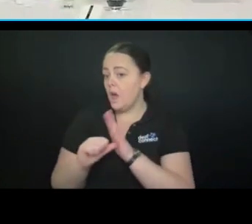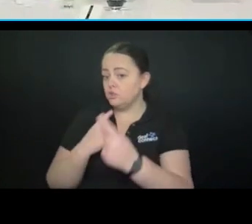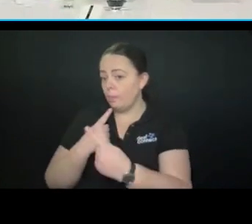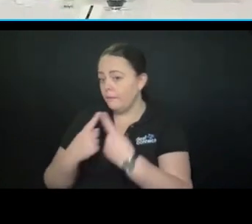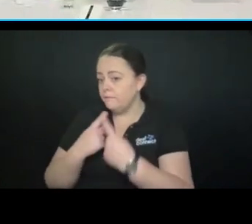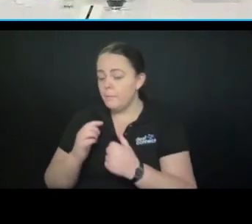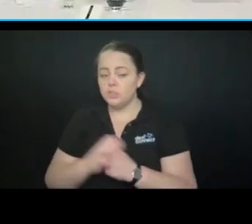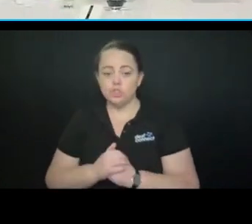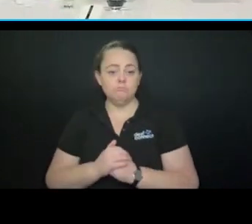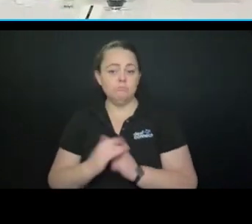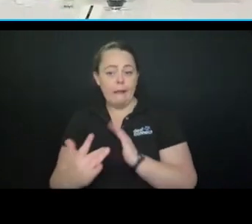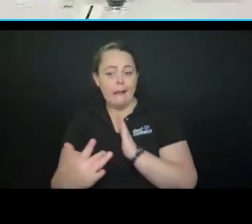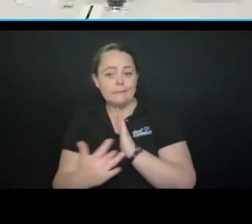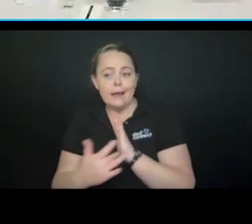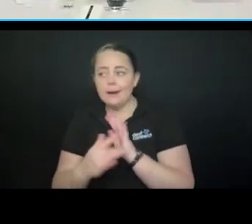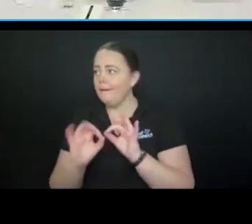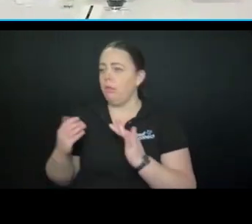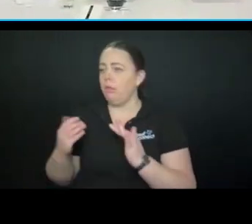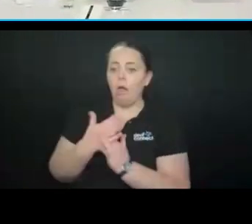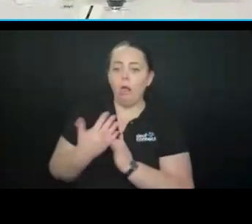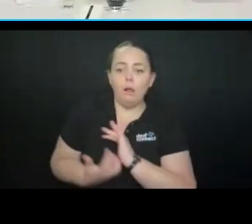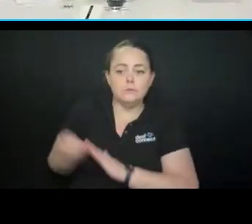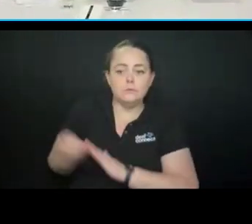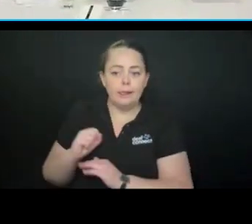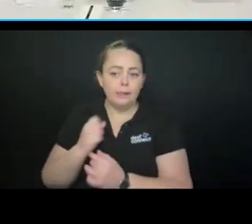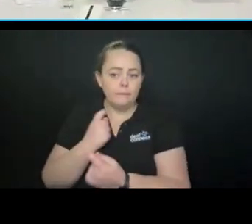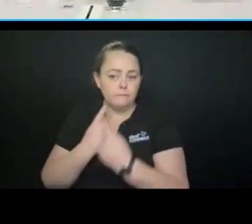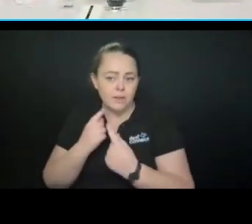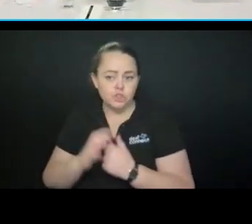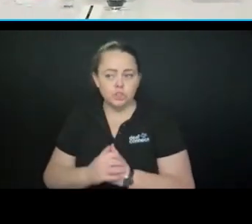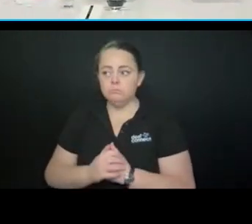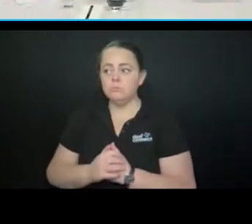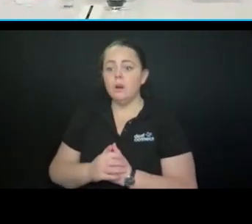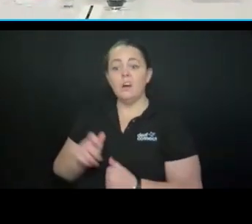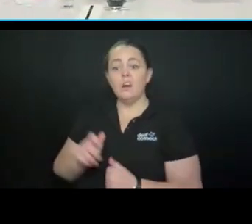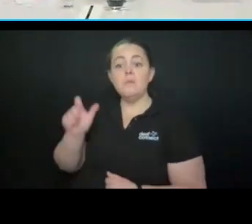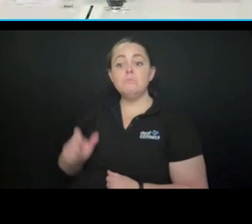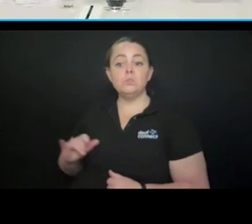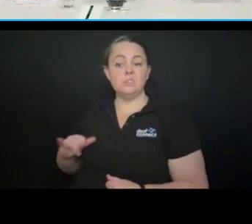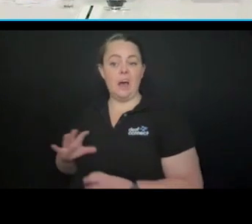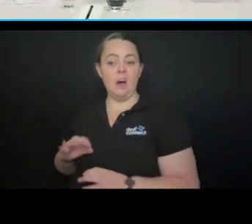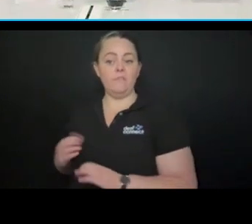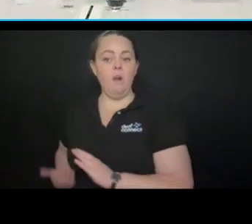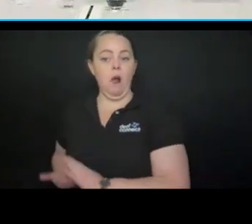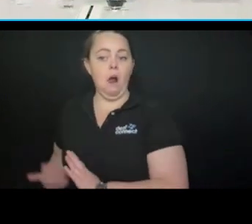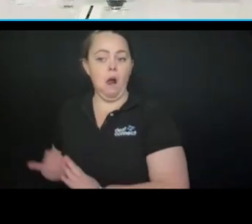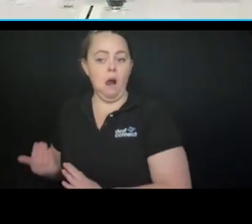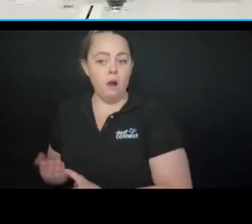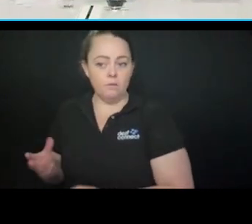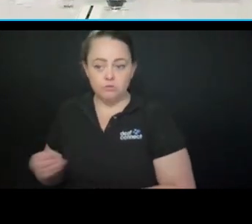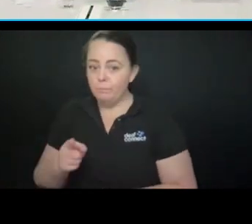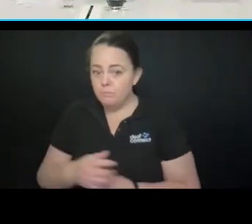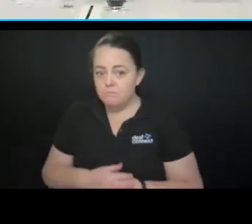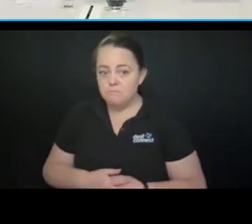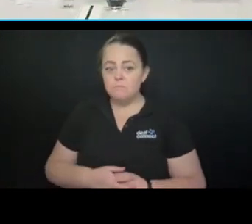is currently being used to inform how we target those programs. The QI data directly helps us